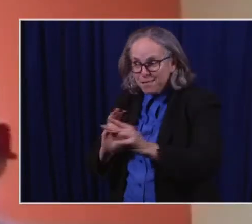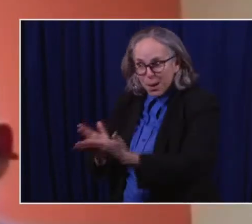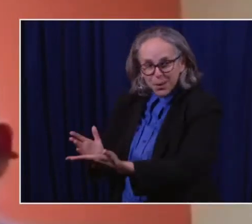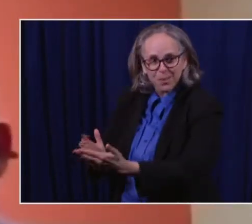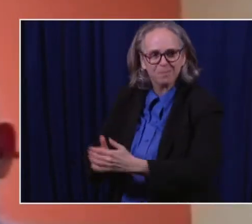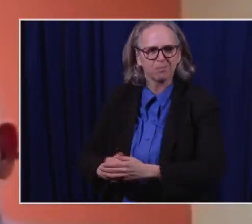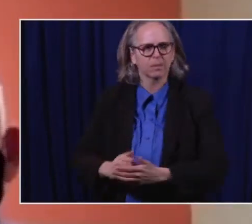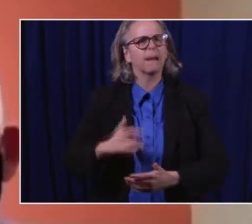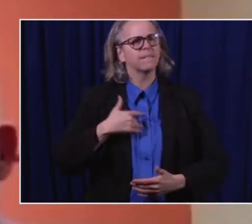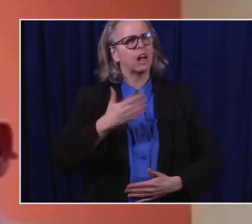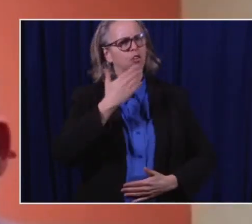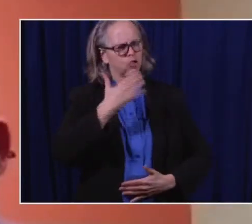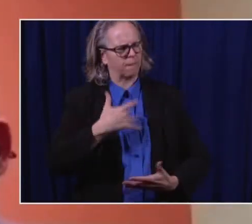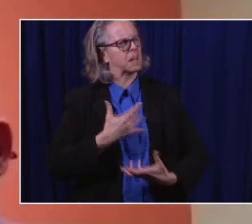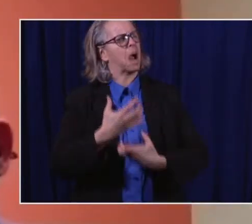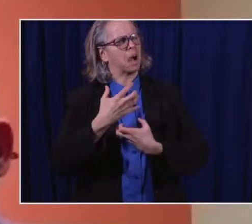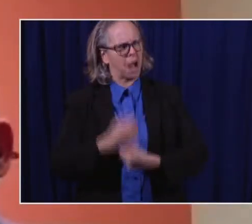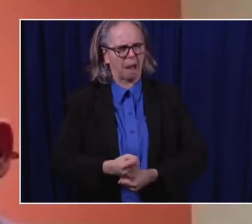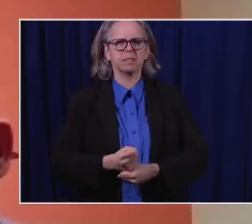about it.